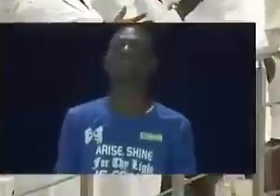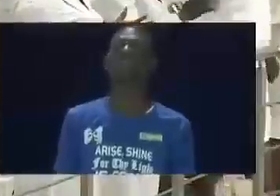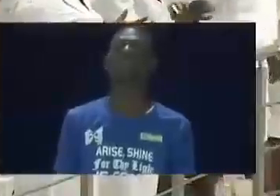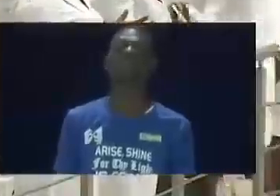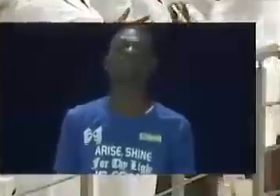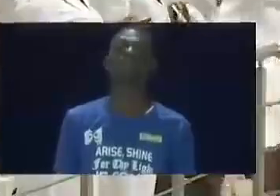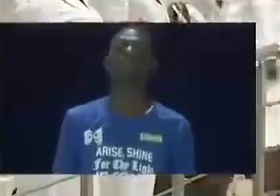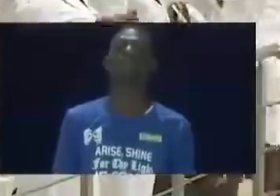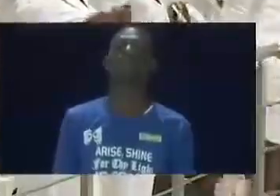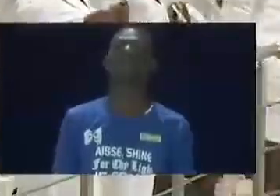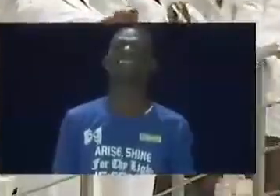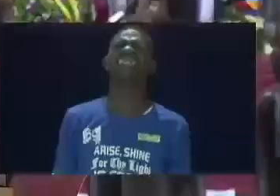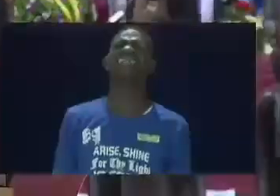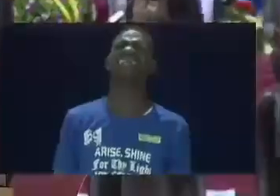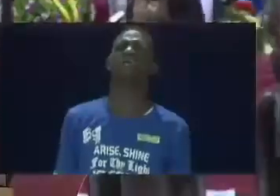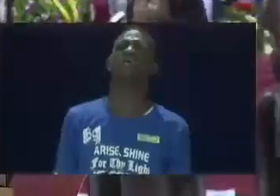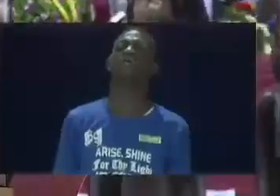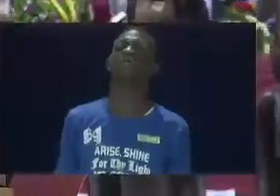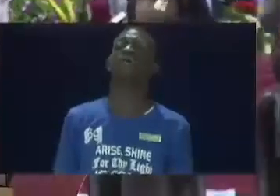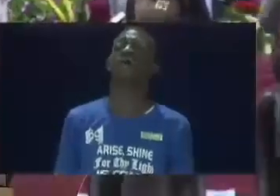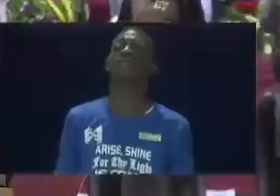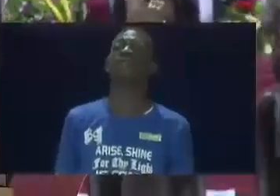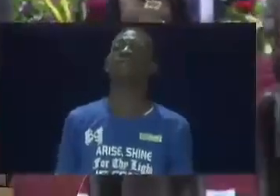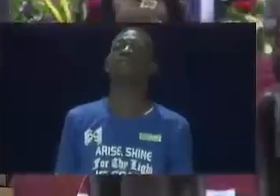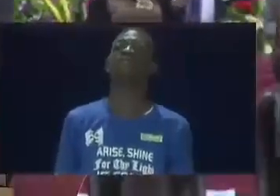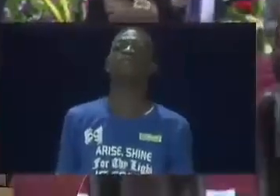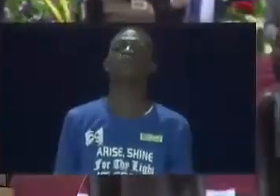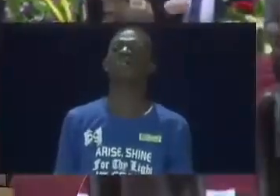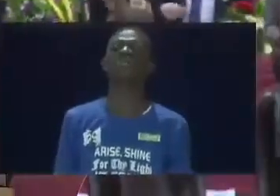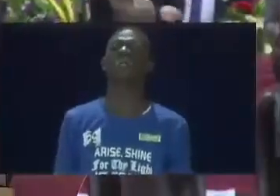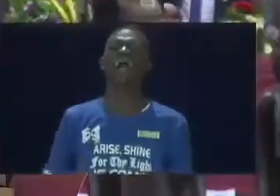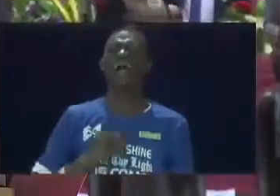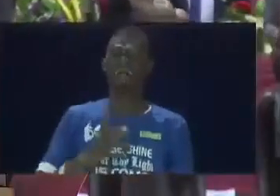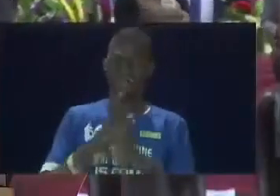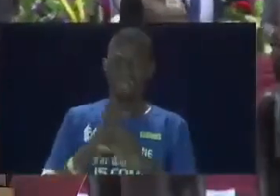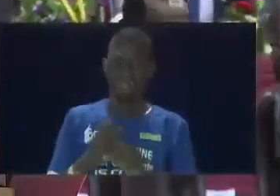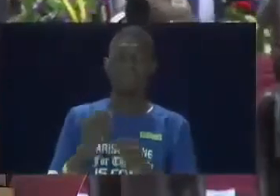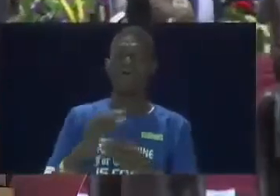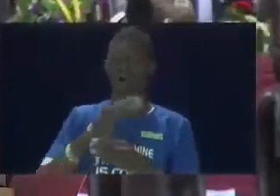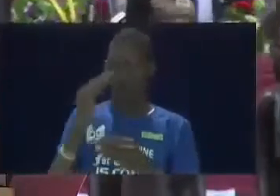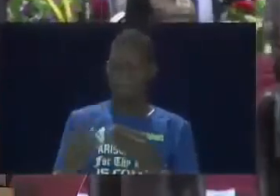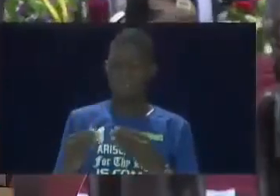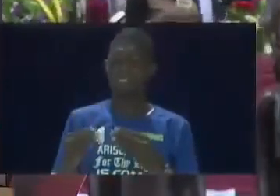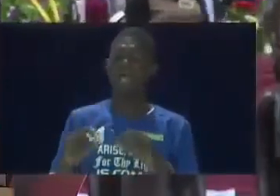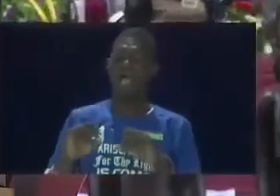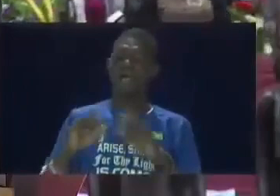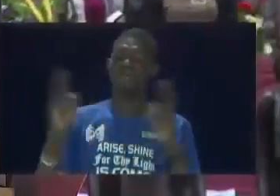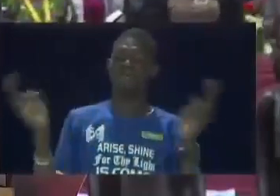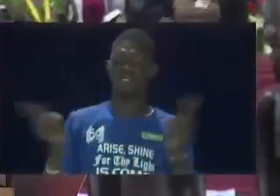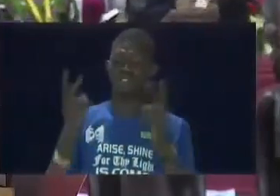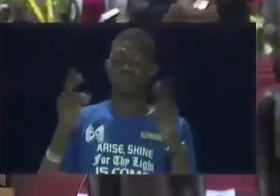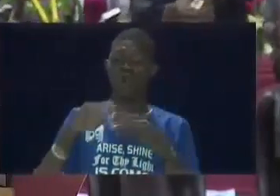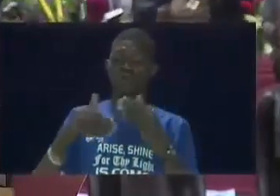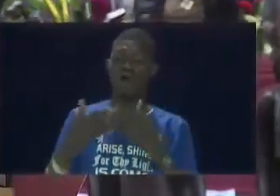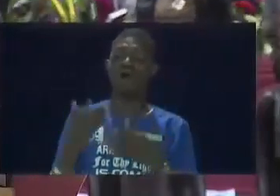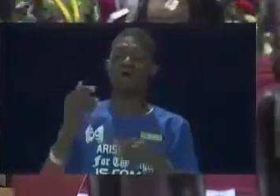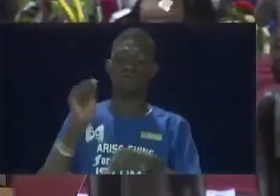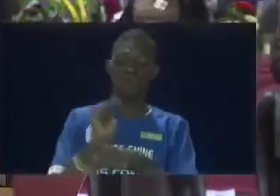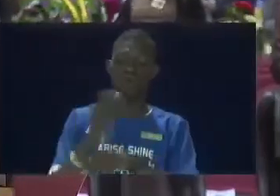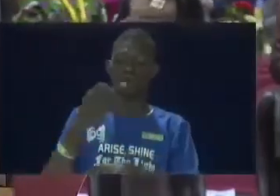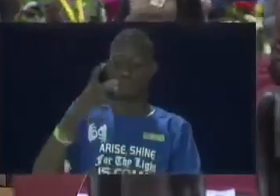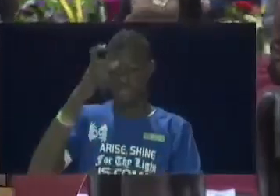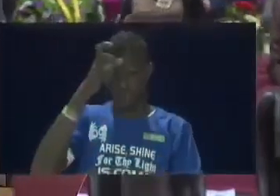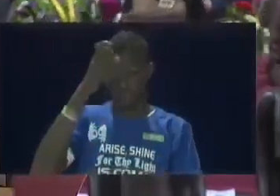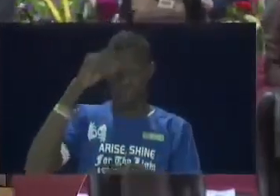name of the Lord Jesus, and I receive total victory over all the works of the